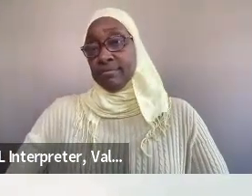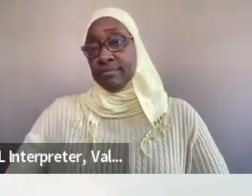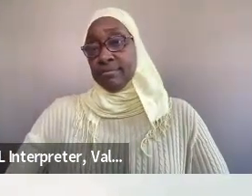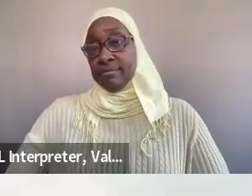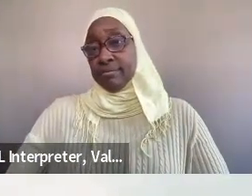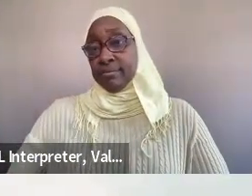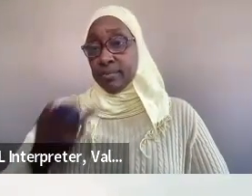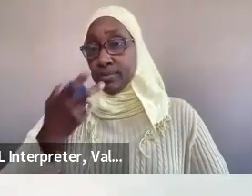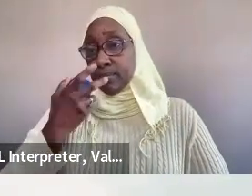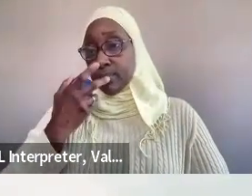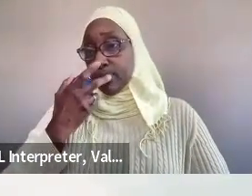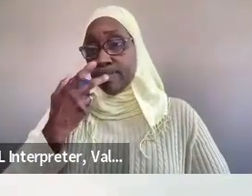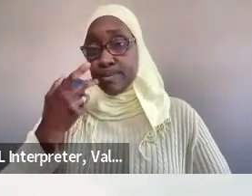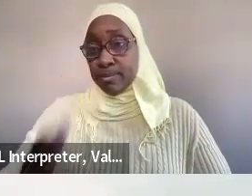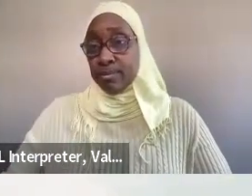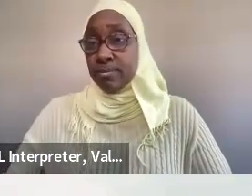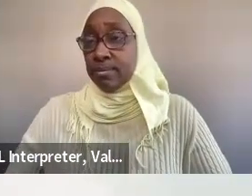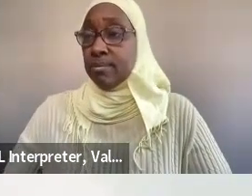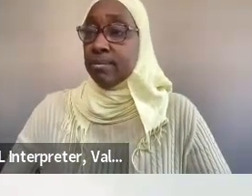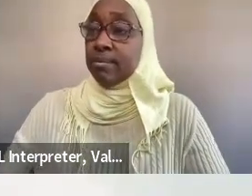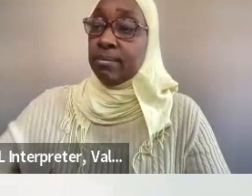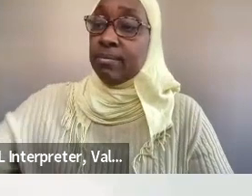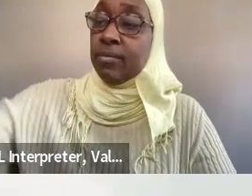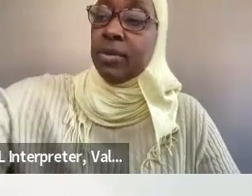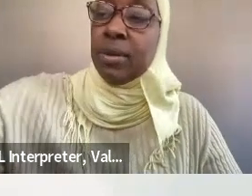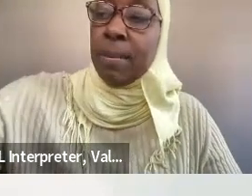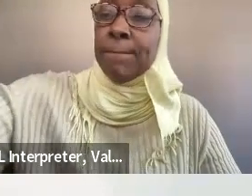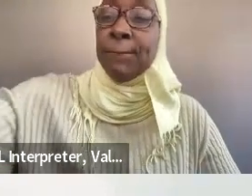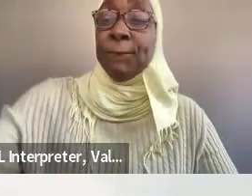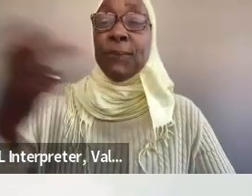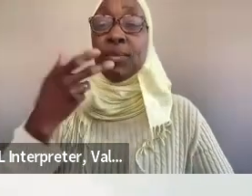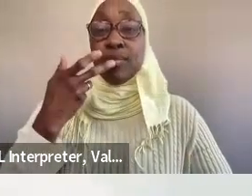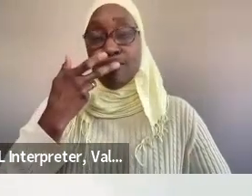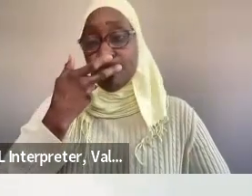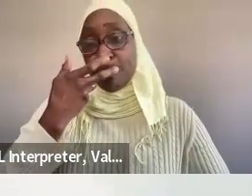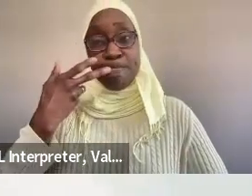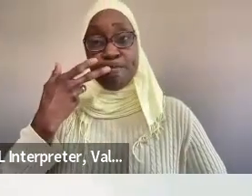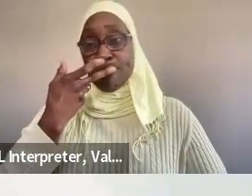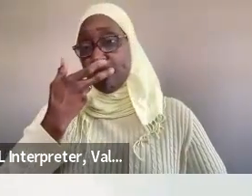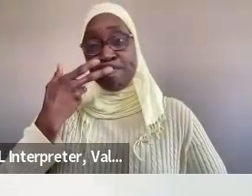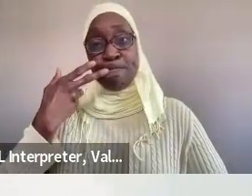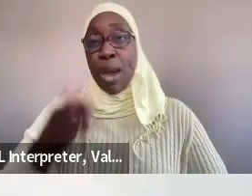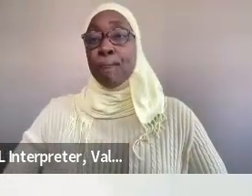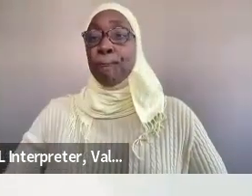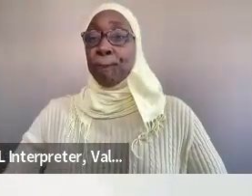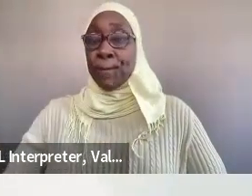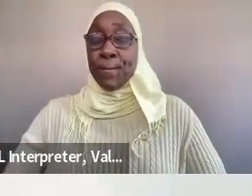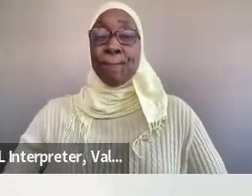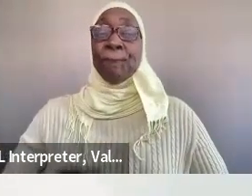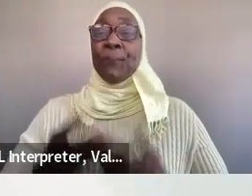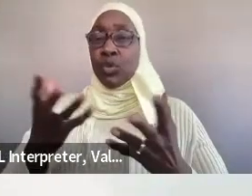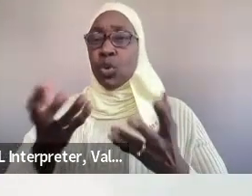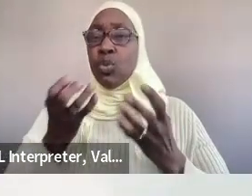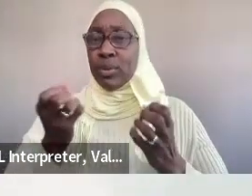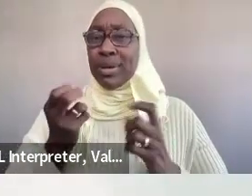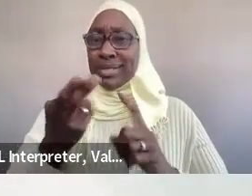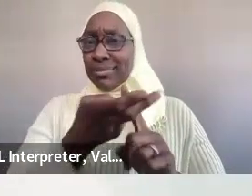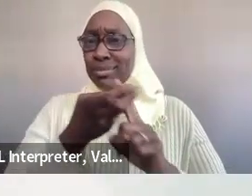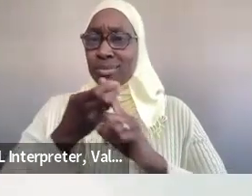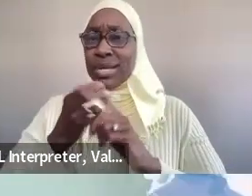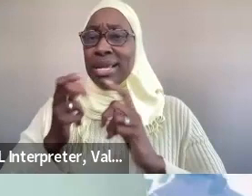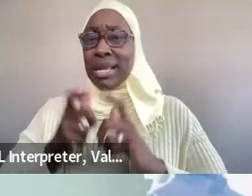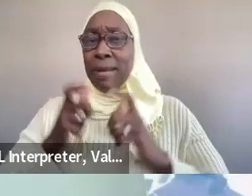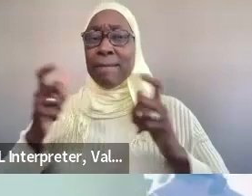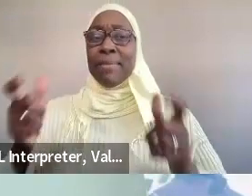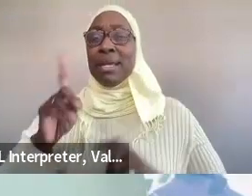Sorry. So we wanted to bring in a broader disability community together to foster different conversation around disabilities in our campus.